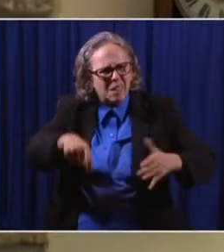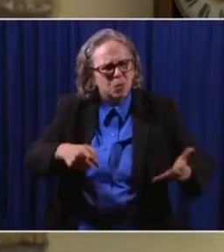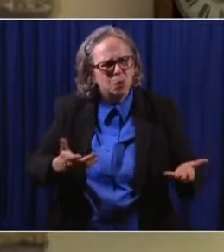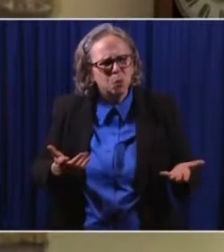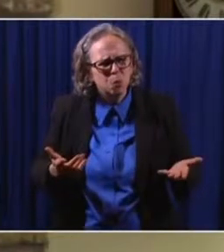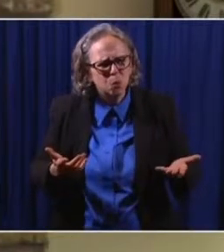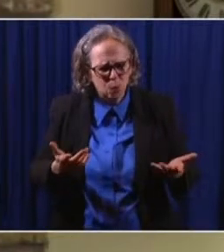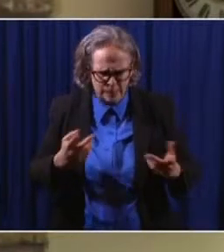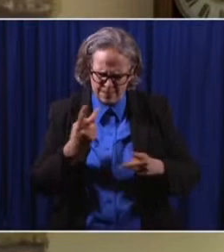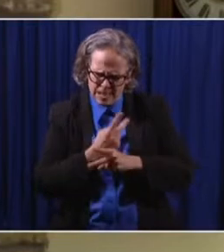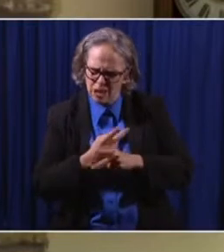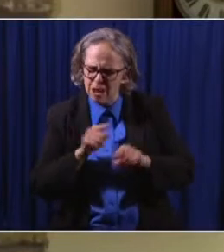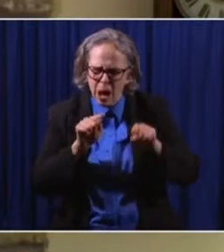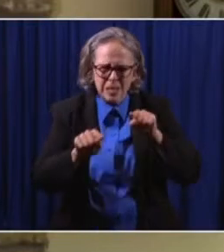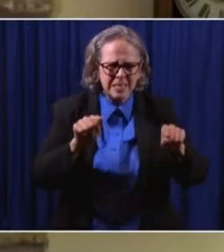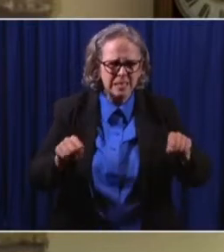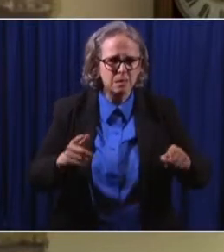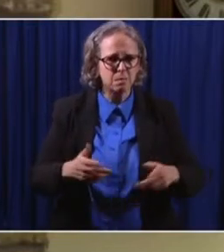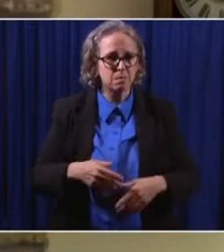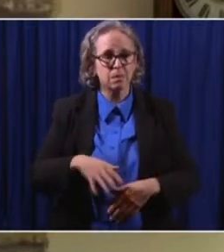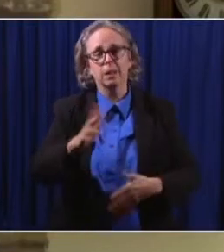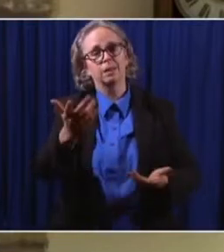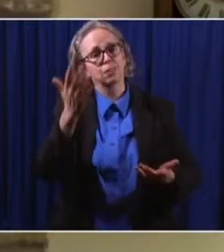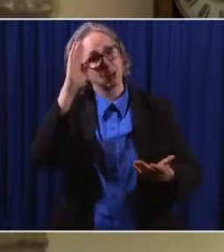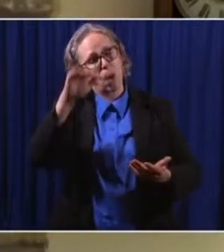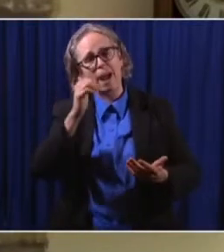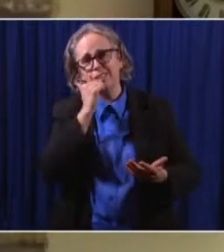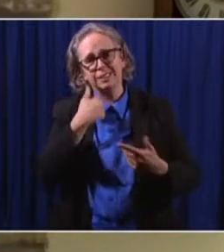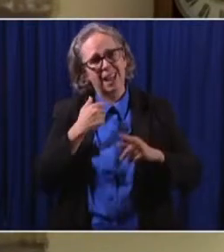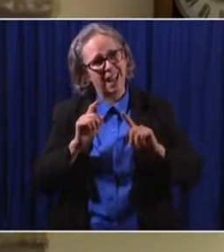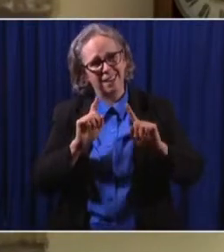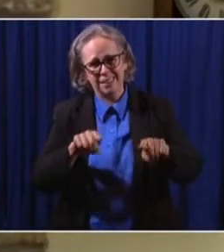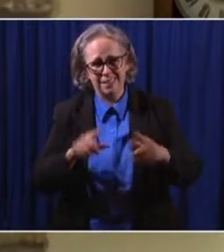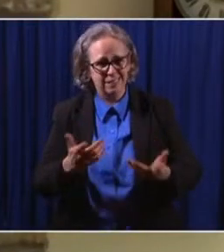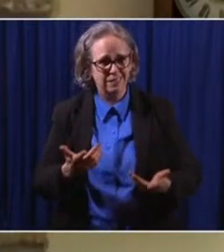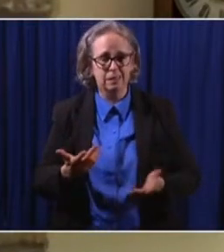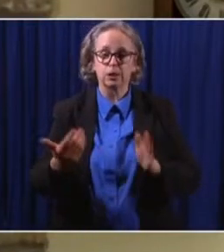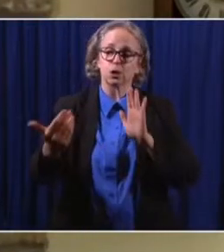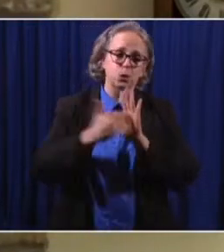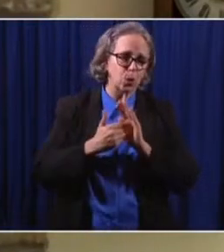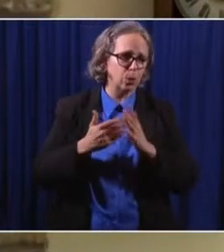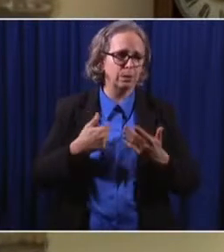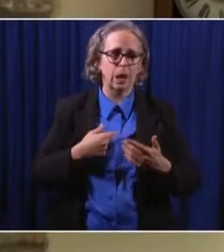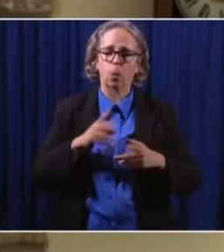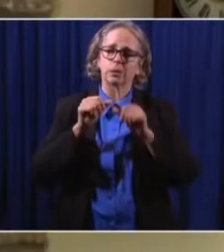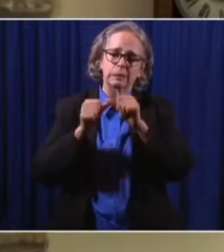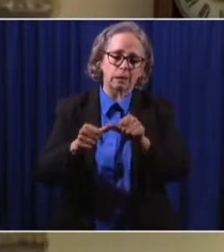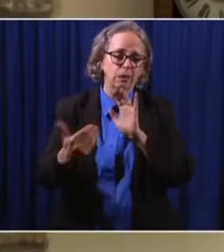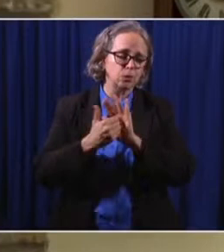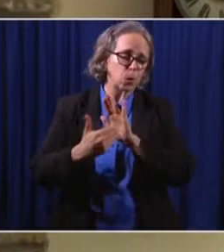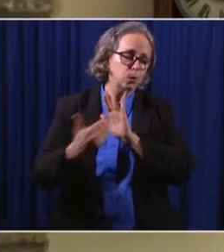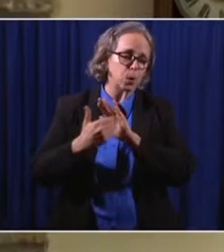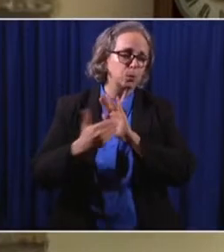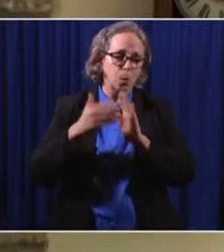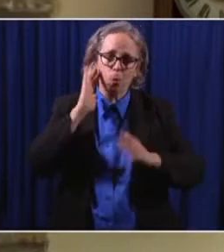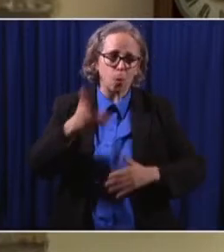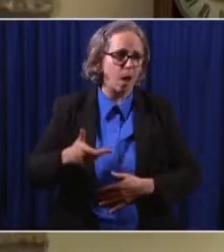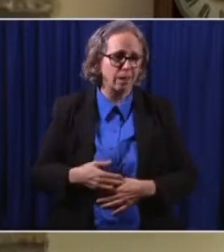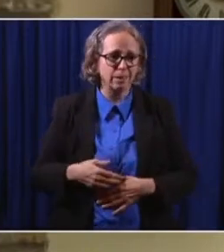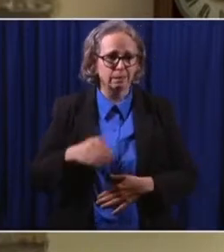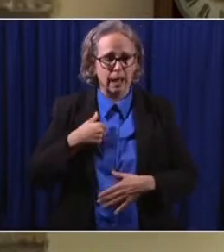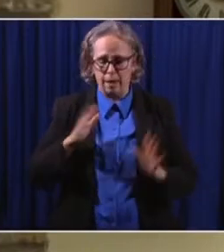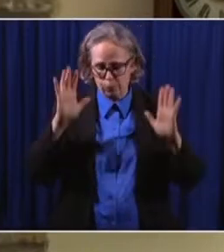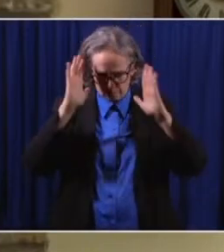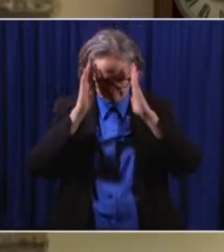for every single day. So the lawsuits, I'm sure people will continue to sue us, but look, I just have to stay focused on